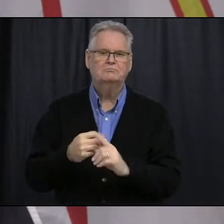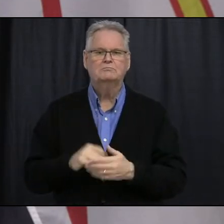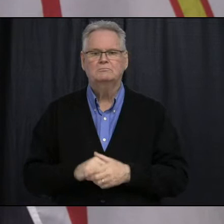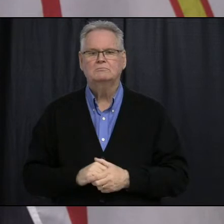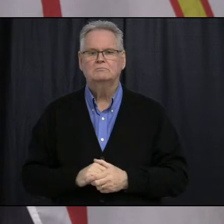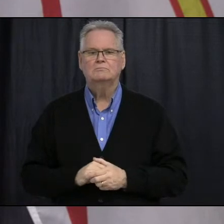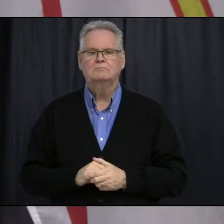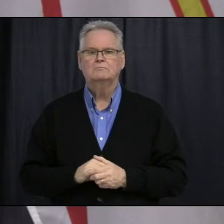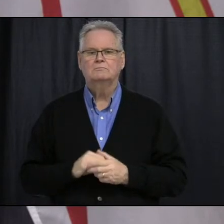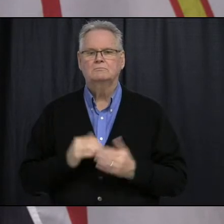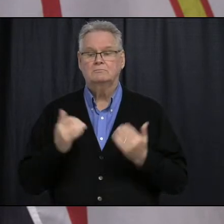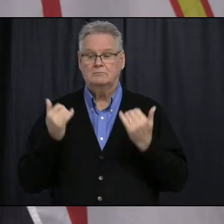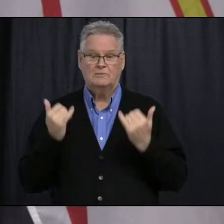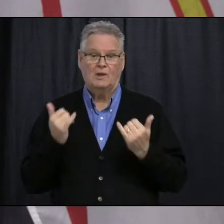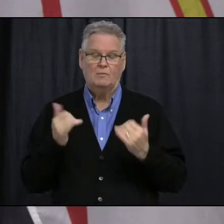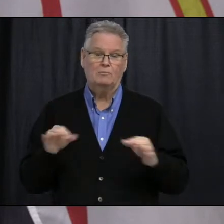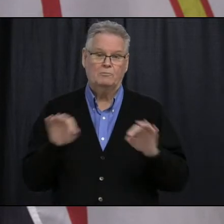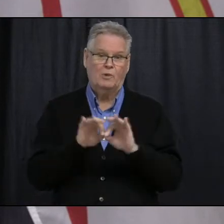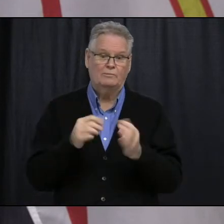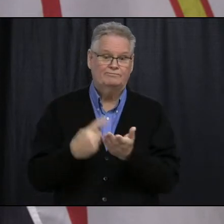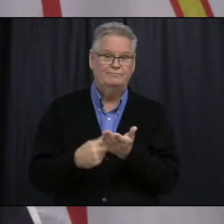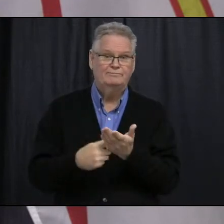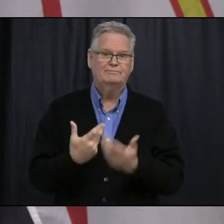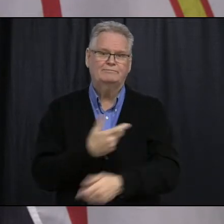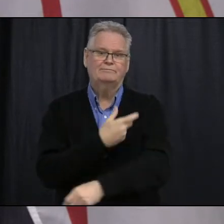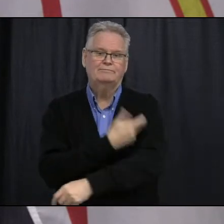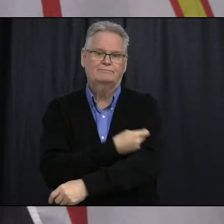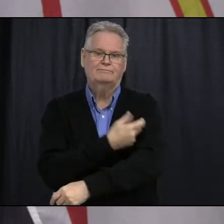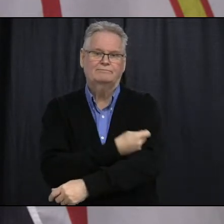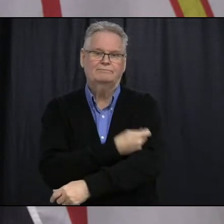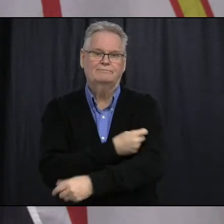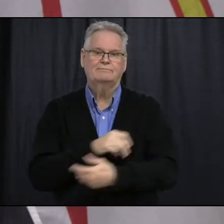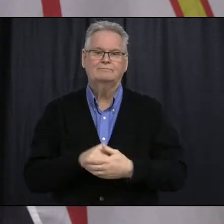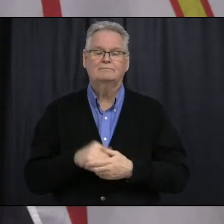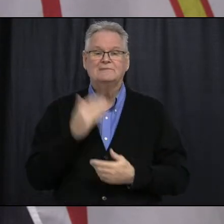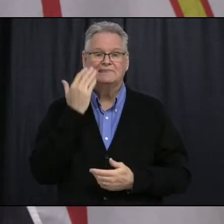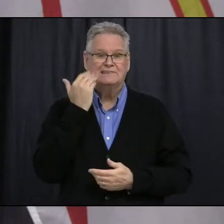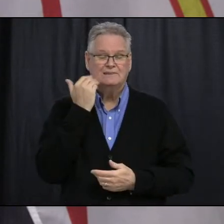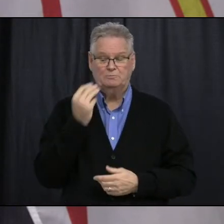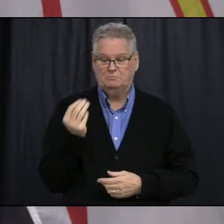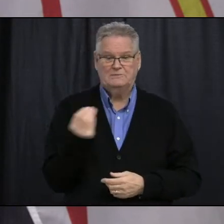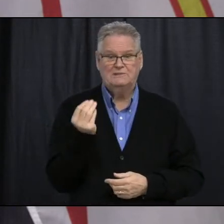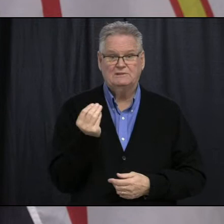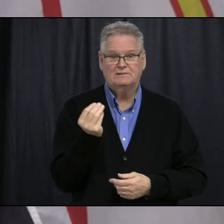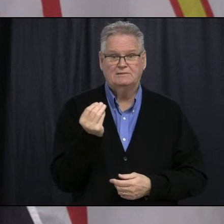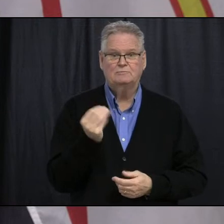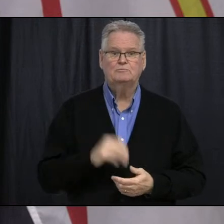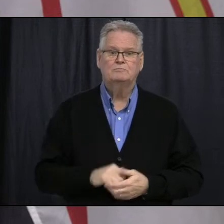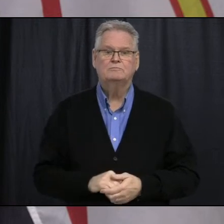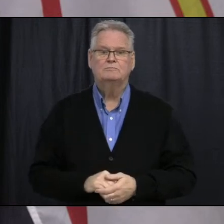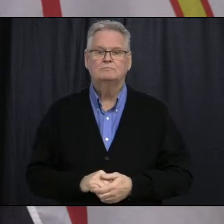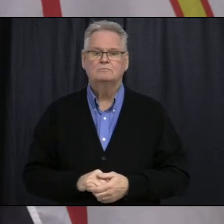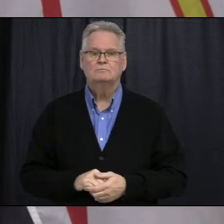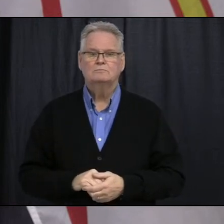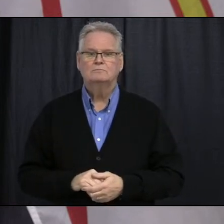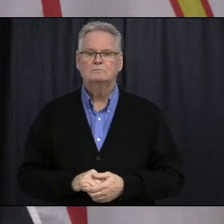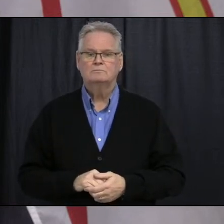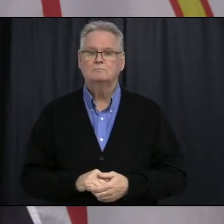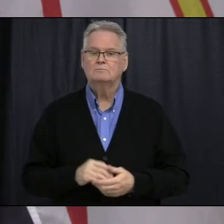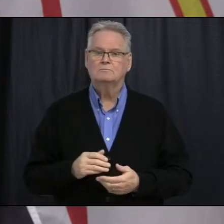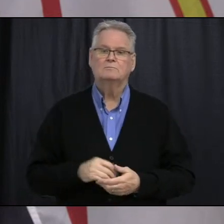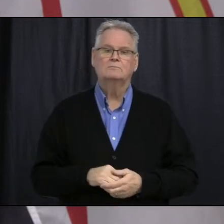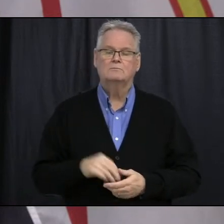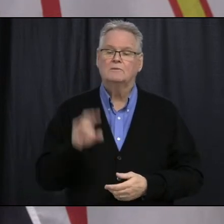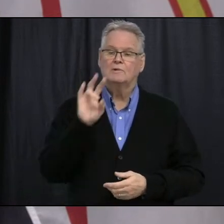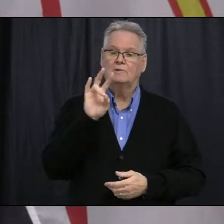eligible population has had at least 1 dose, and we anticipate that we will reach the 75% mark this week.